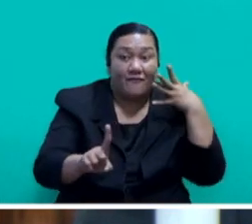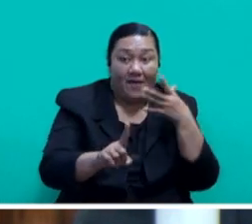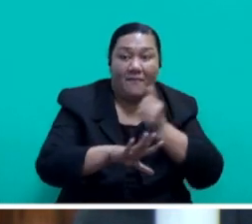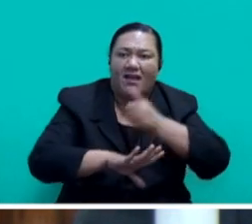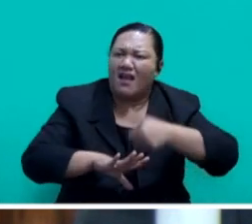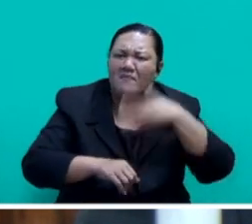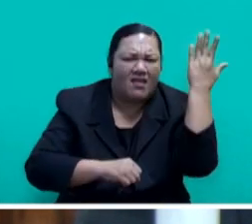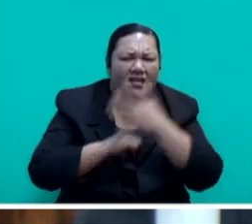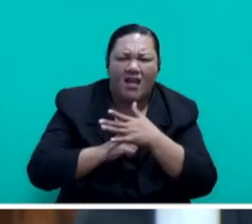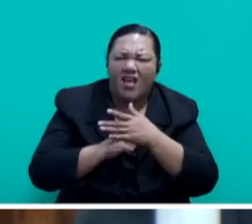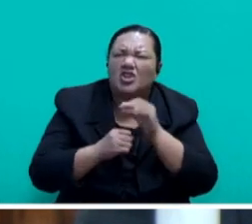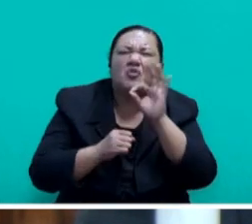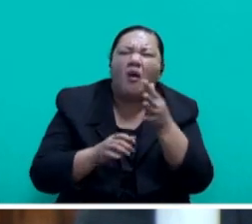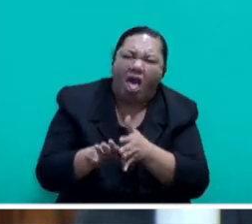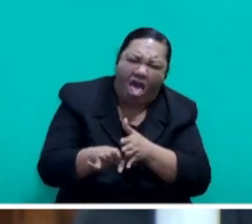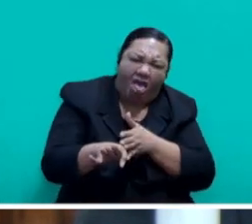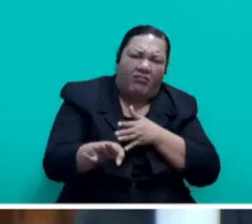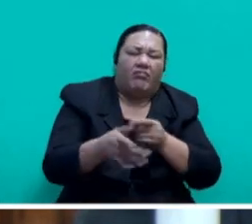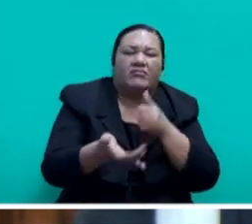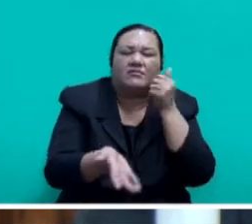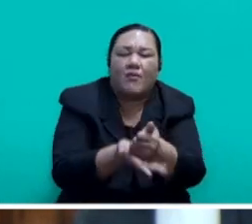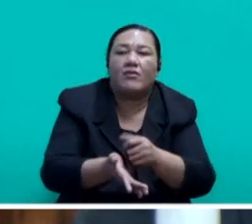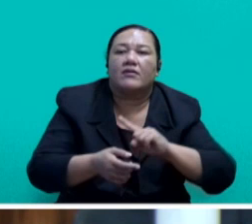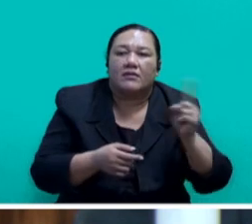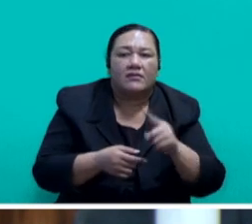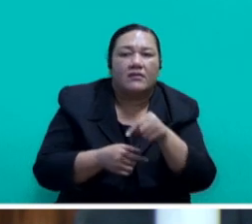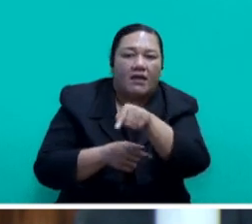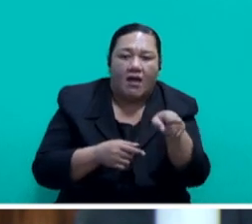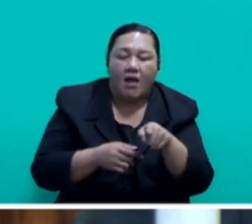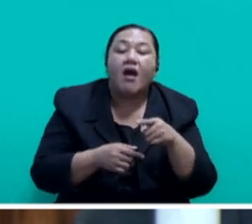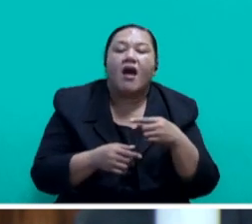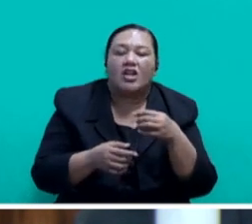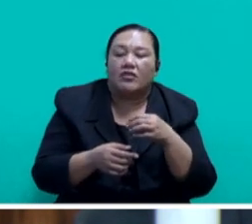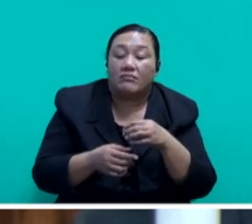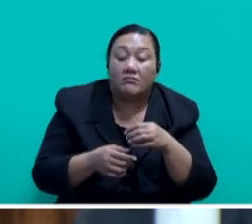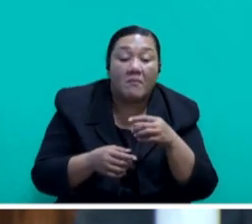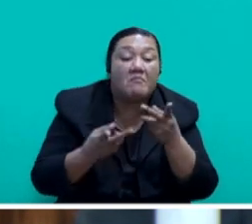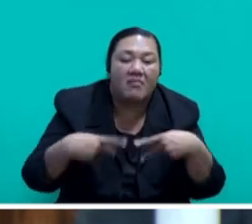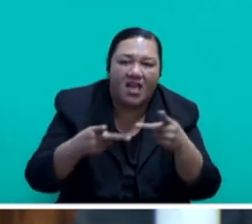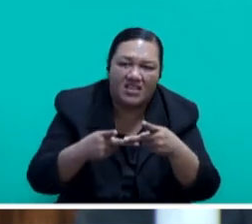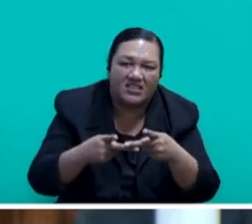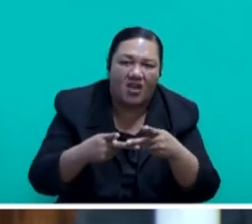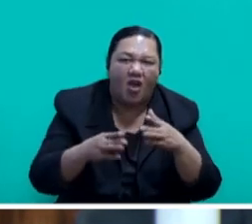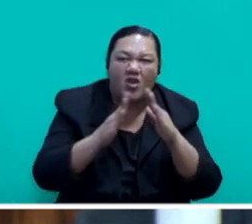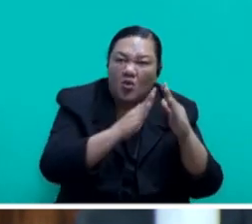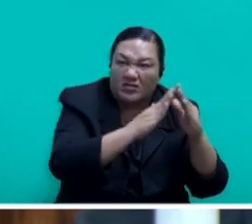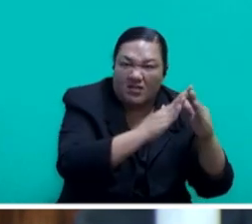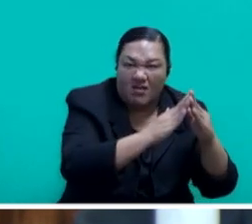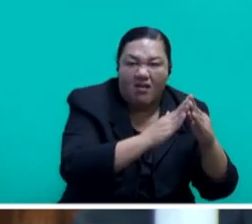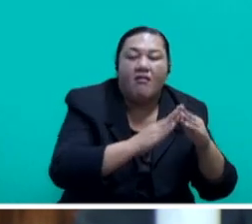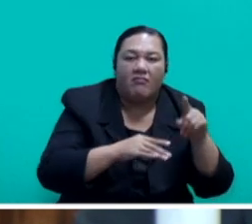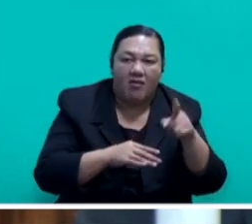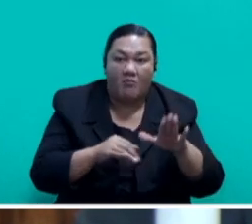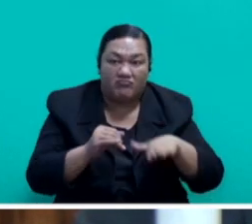upgrade informal settlements. If they had done so, would have contributed to the alleviation of the rising